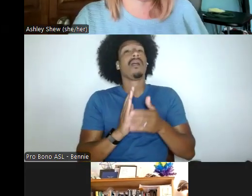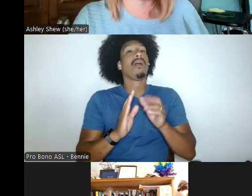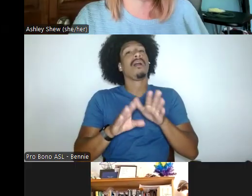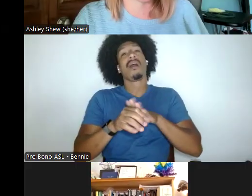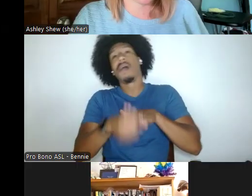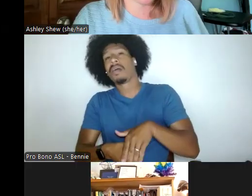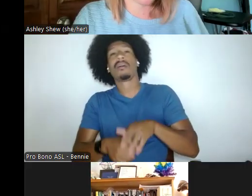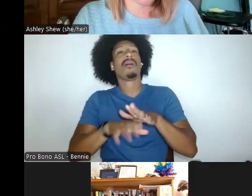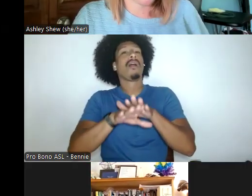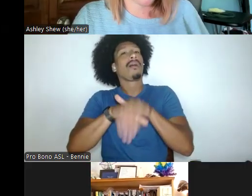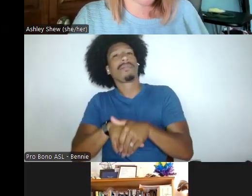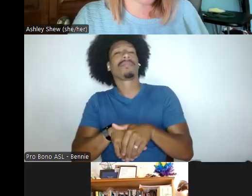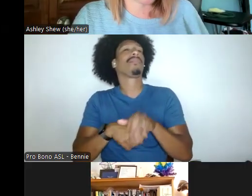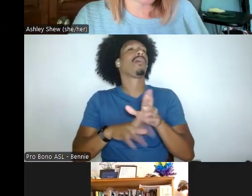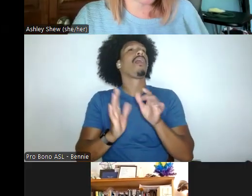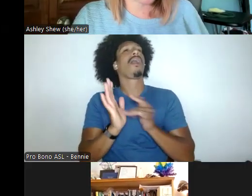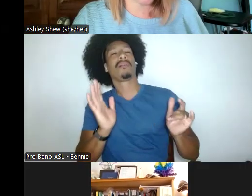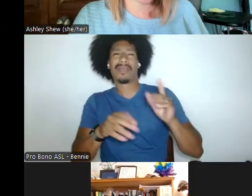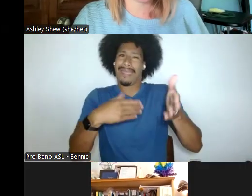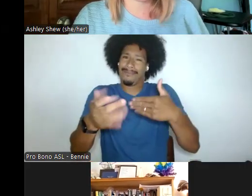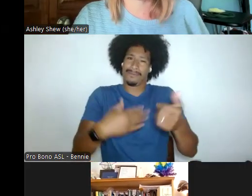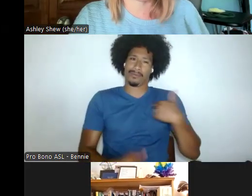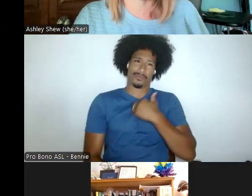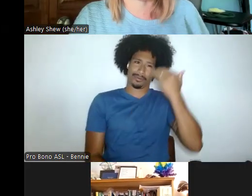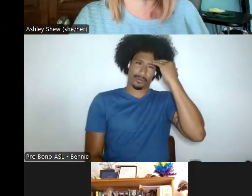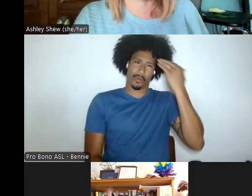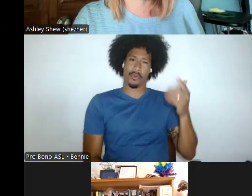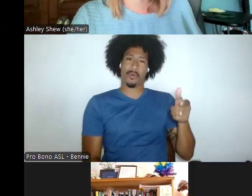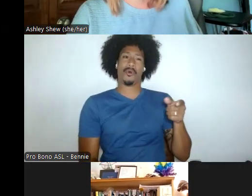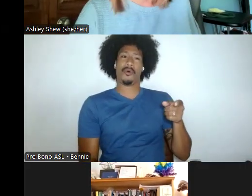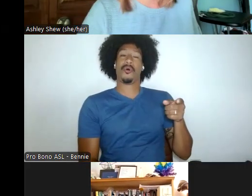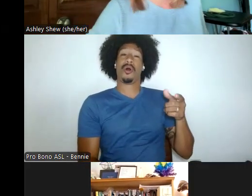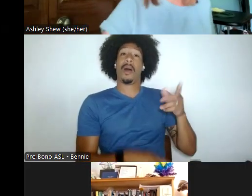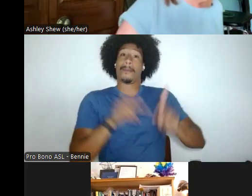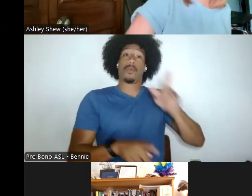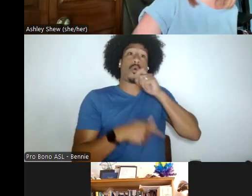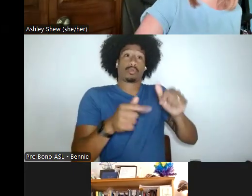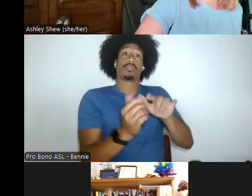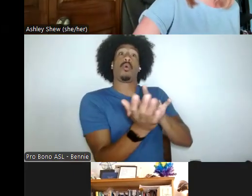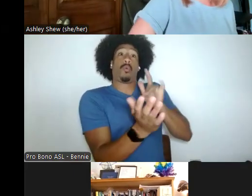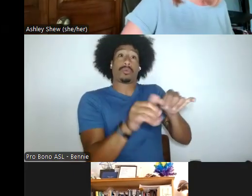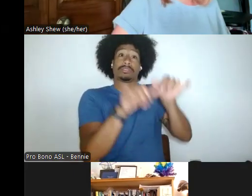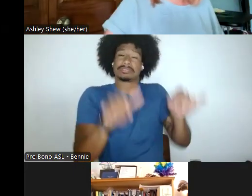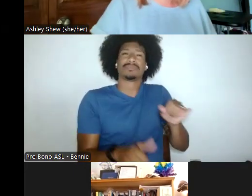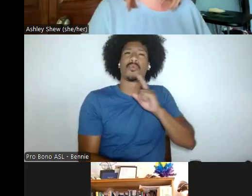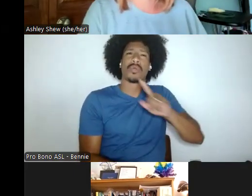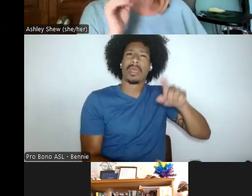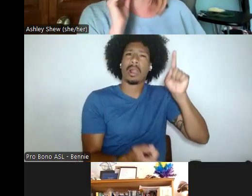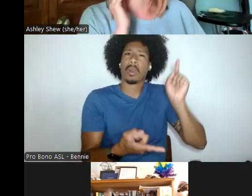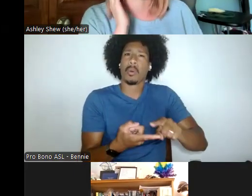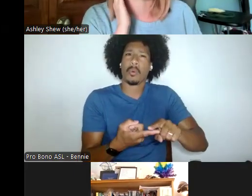really low. All right. Um, the next one is about Second Sight. Second Sight is